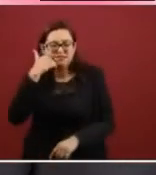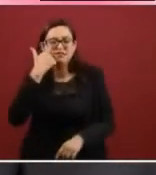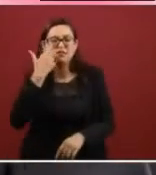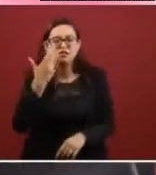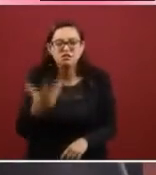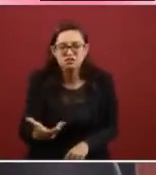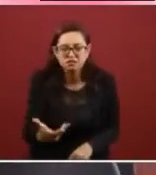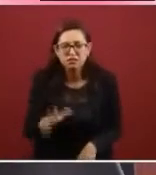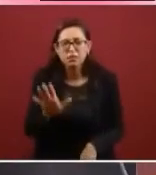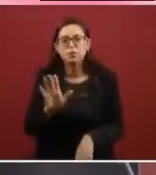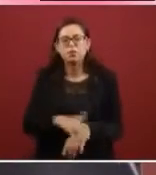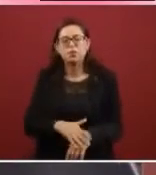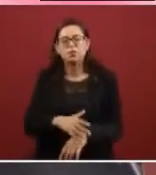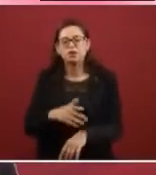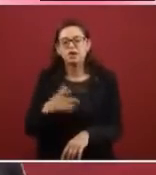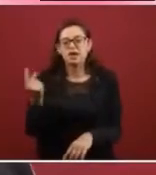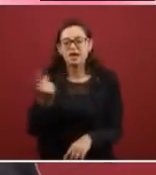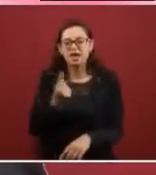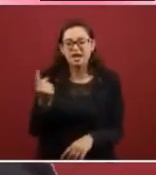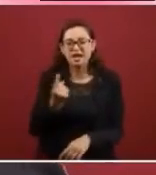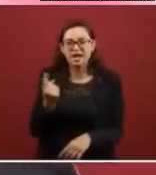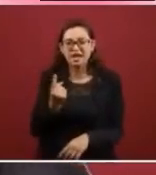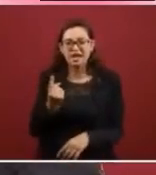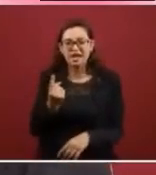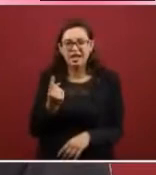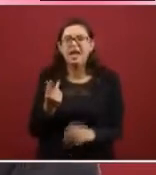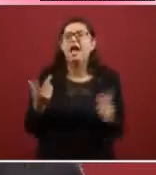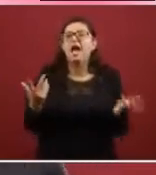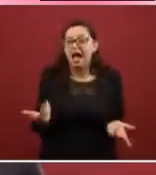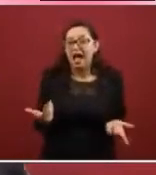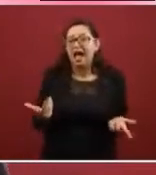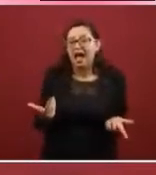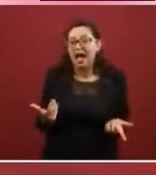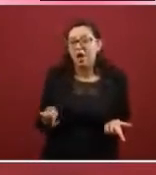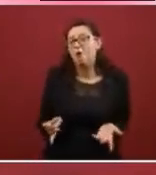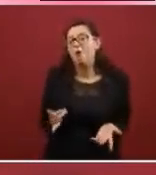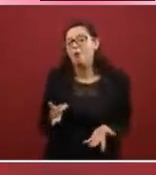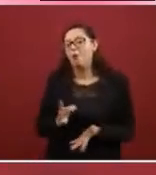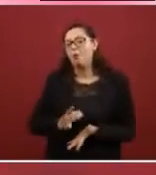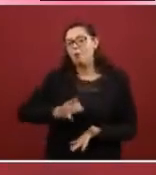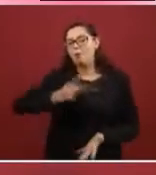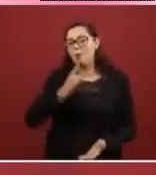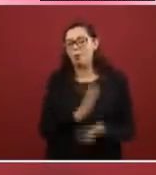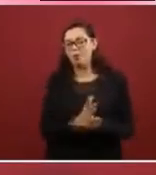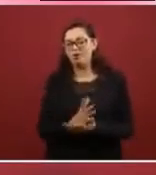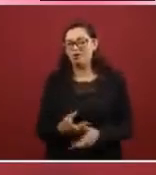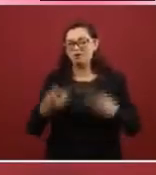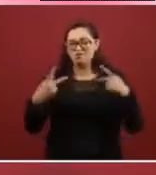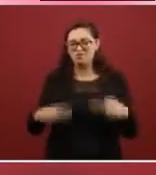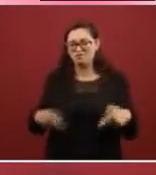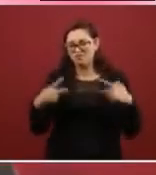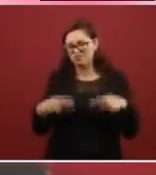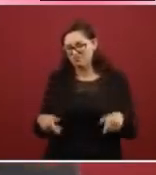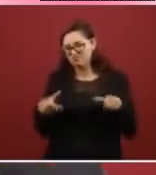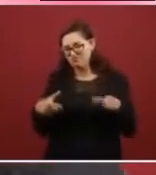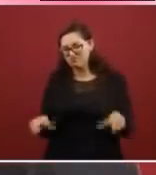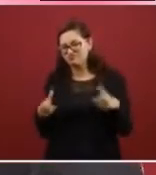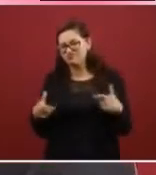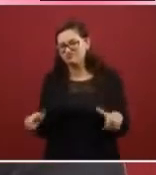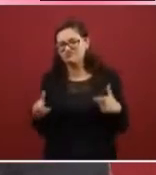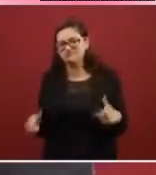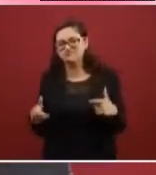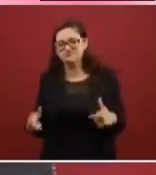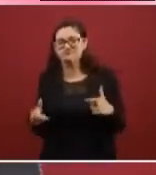pudiesen so that they could adquirirla, acquire it los que those that tuviesen